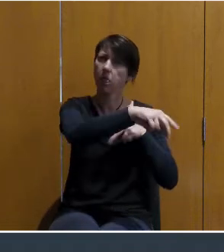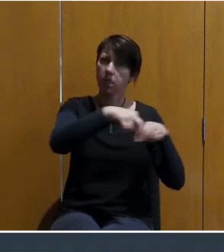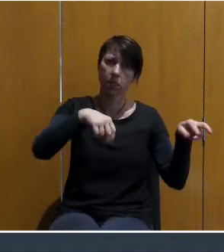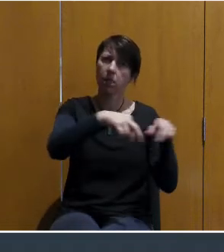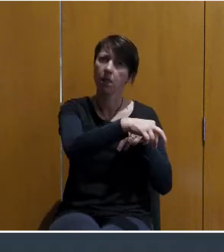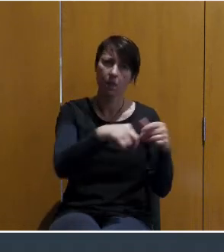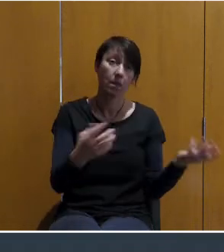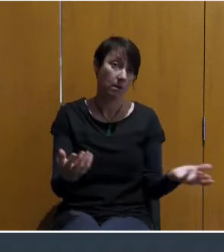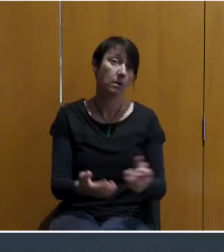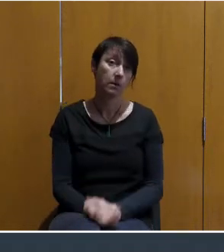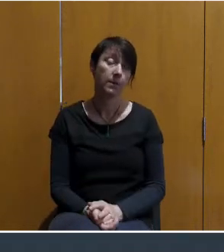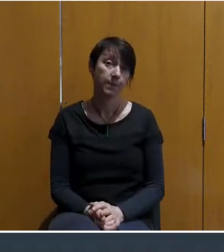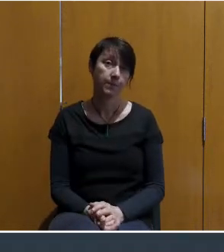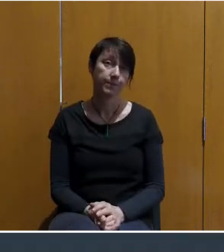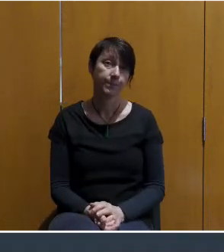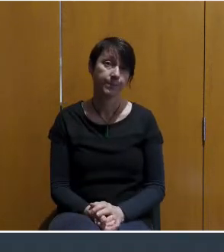So